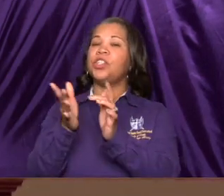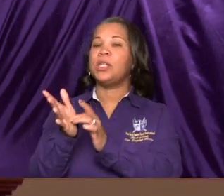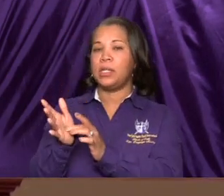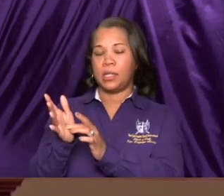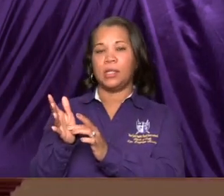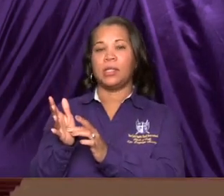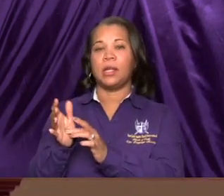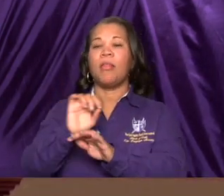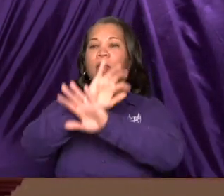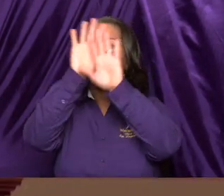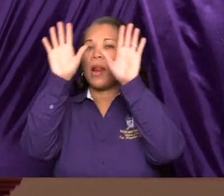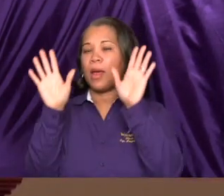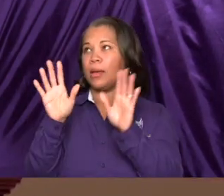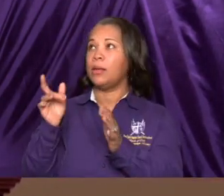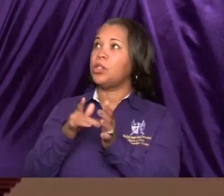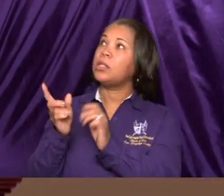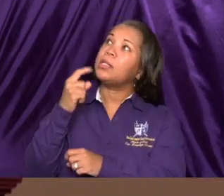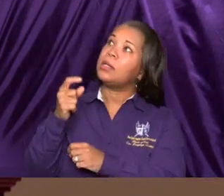Jesus said that I am the light of the world.